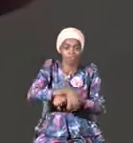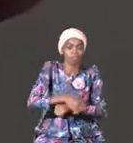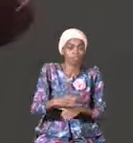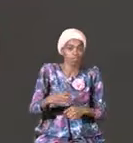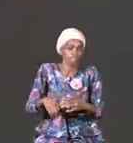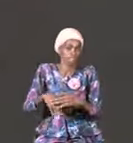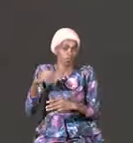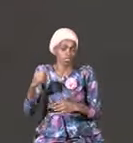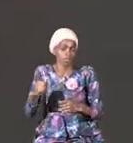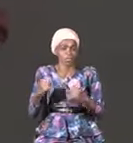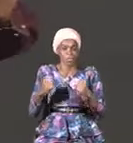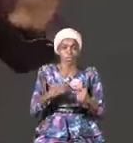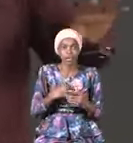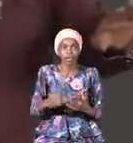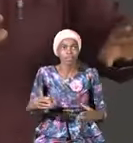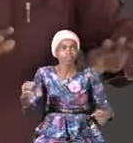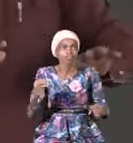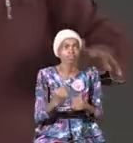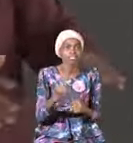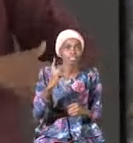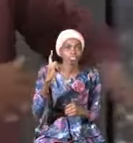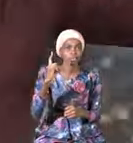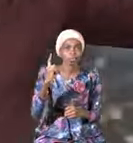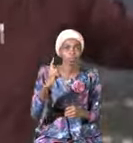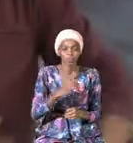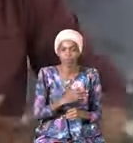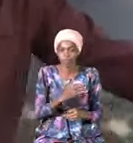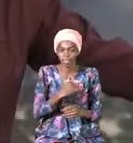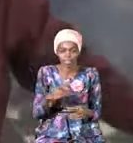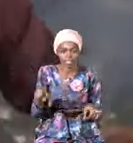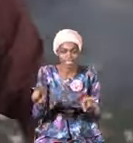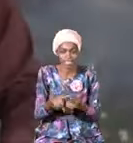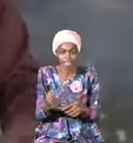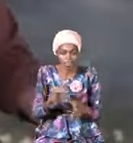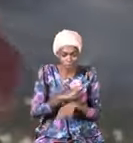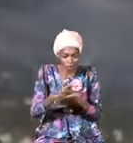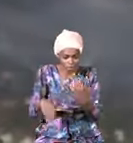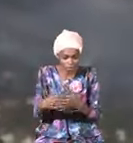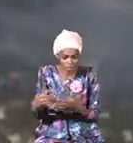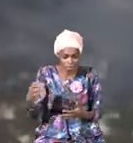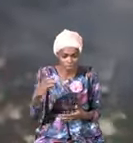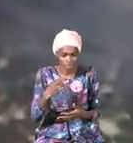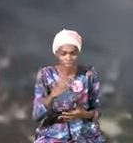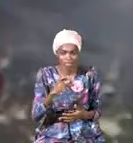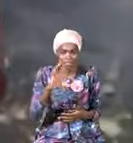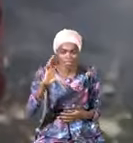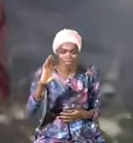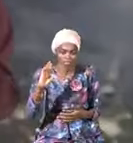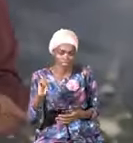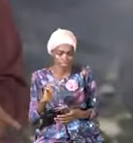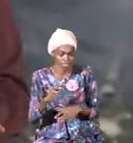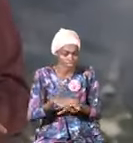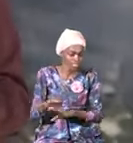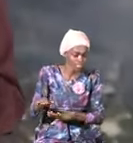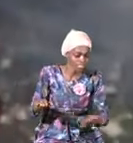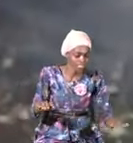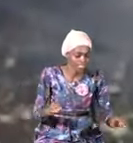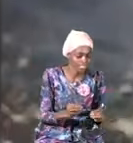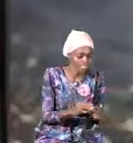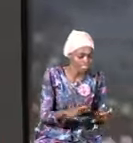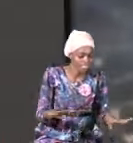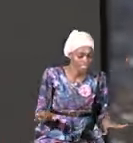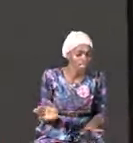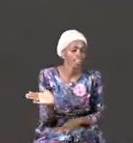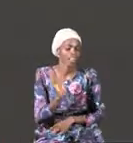then she got up. It's like all the chicks on ground, goodbye. I didn't belong there